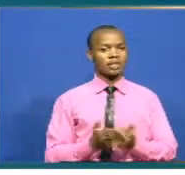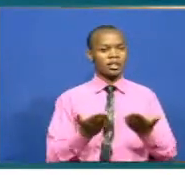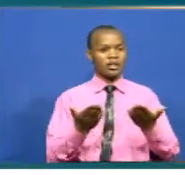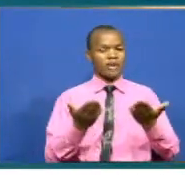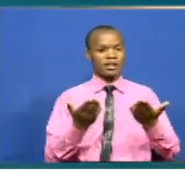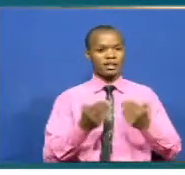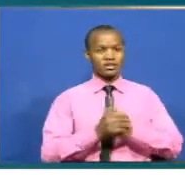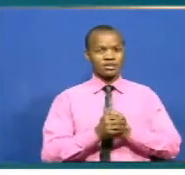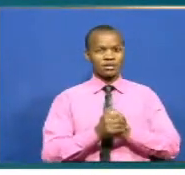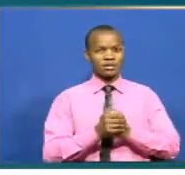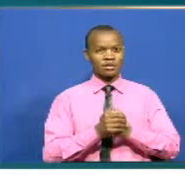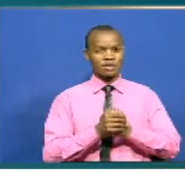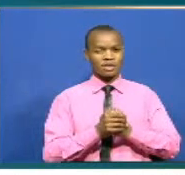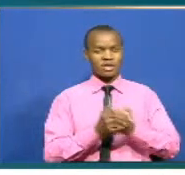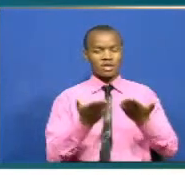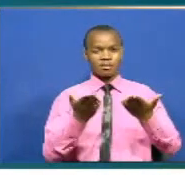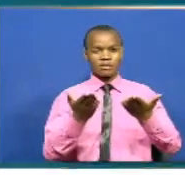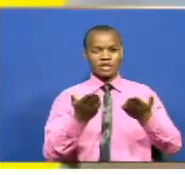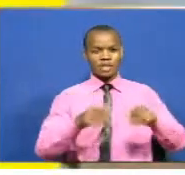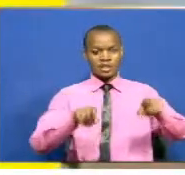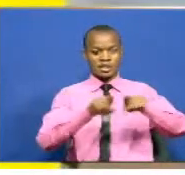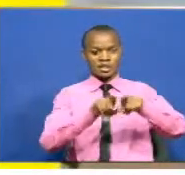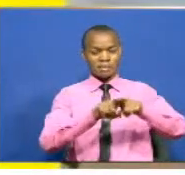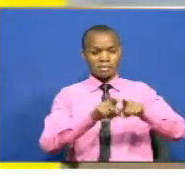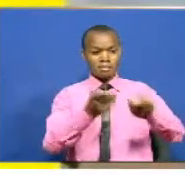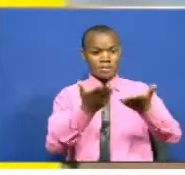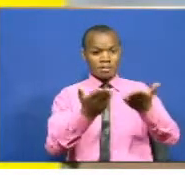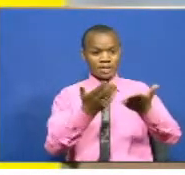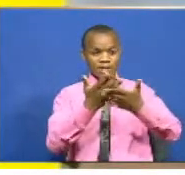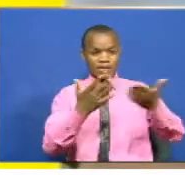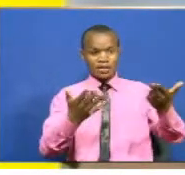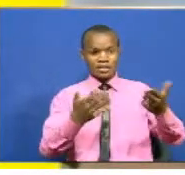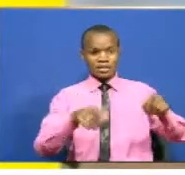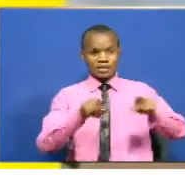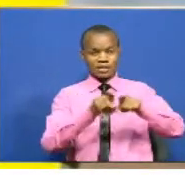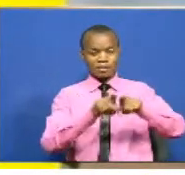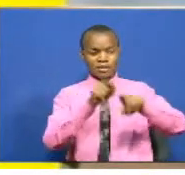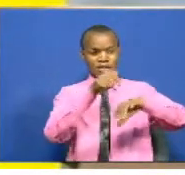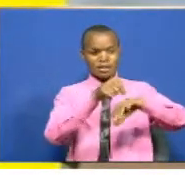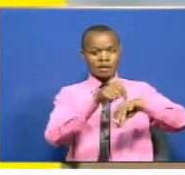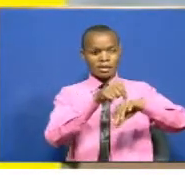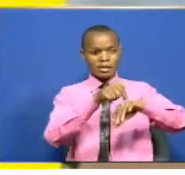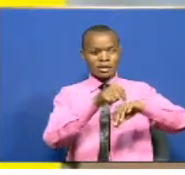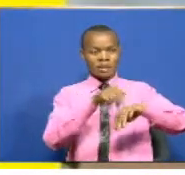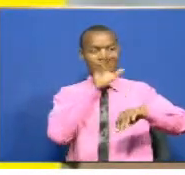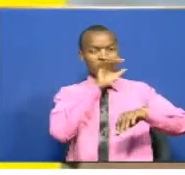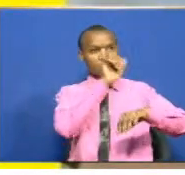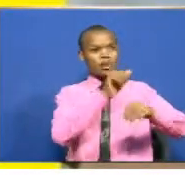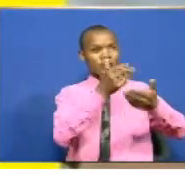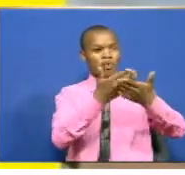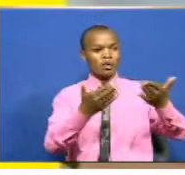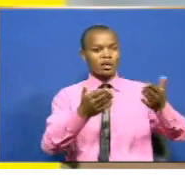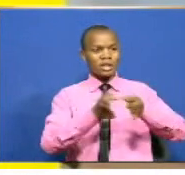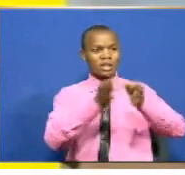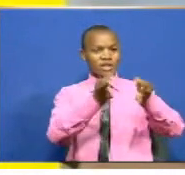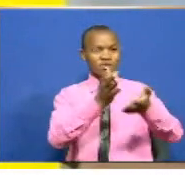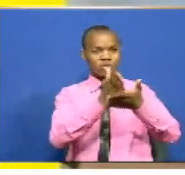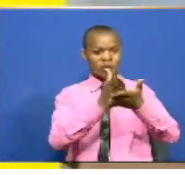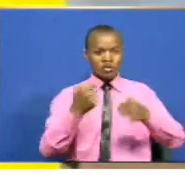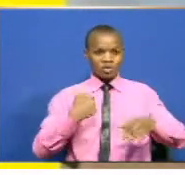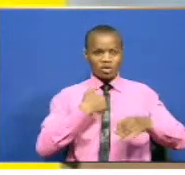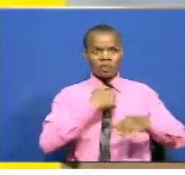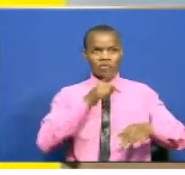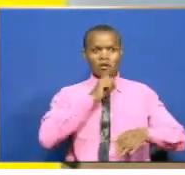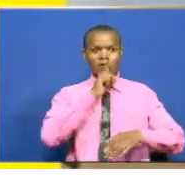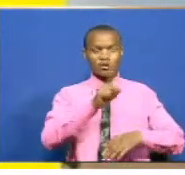marginalization, it's perennial. It's something that has been there year in, year out. What's the missing link? What is it? Are we really being genuine